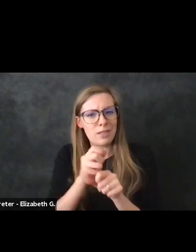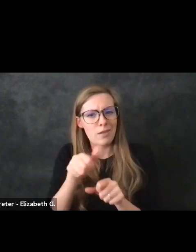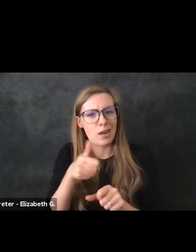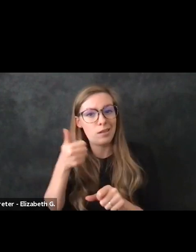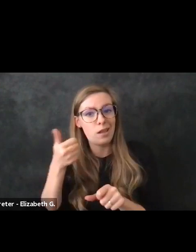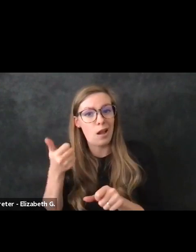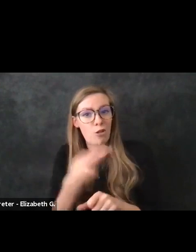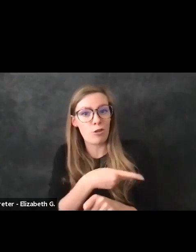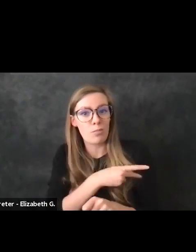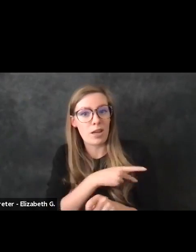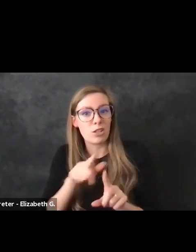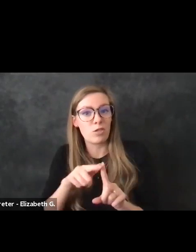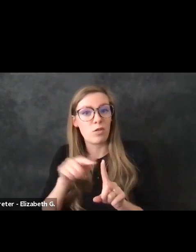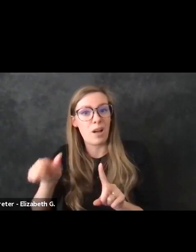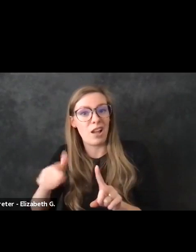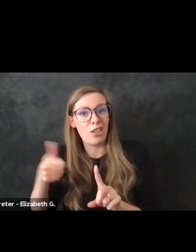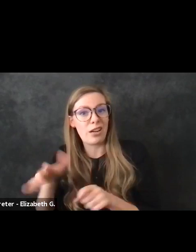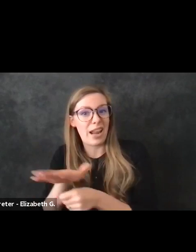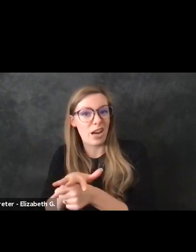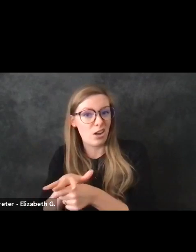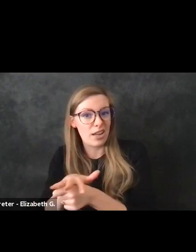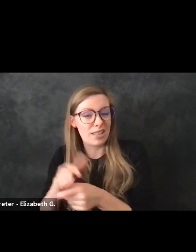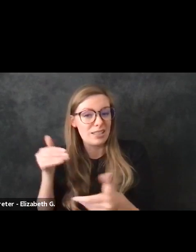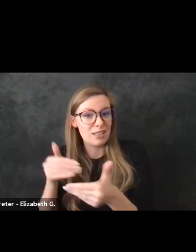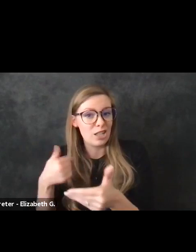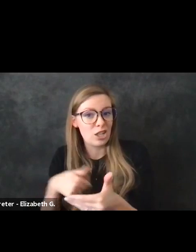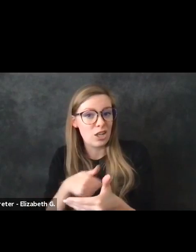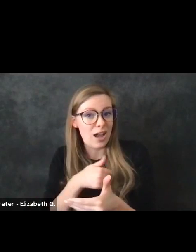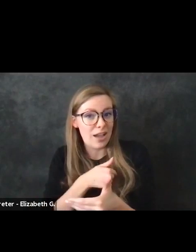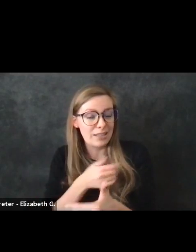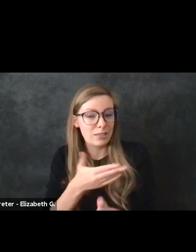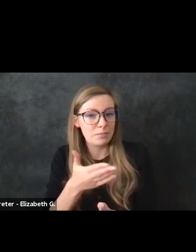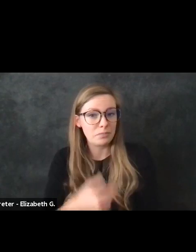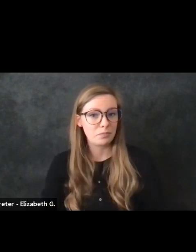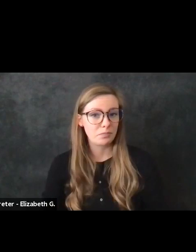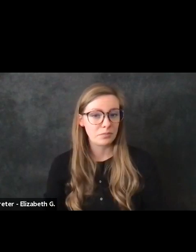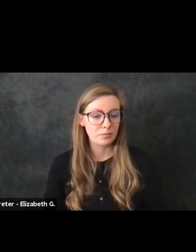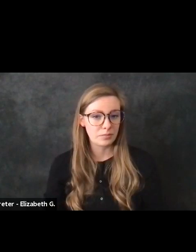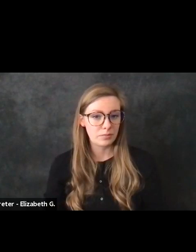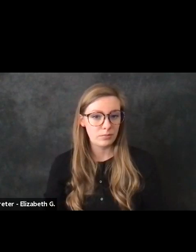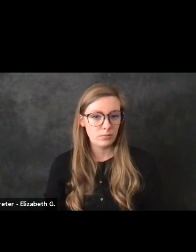are you also at a point where you may be having to transfer patients?